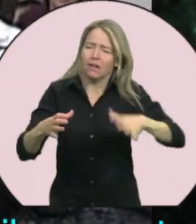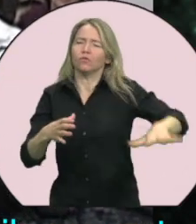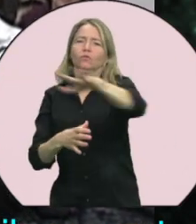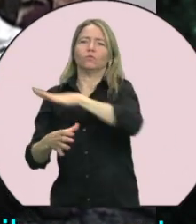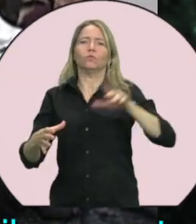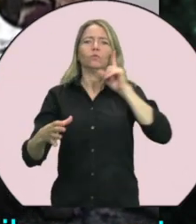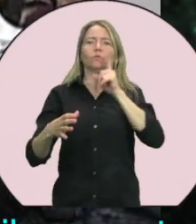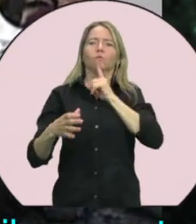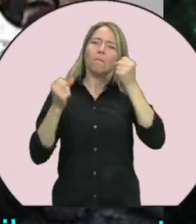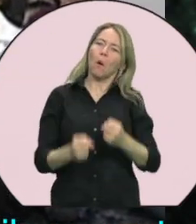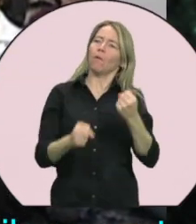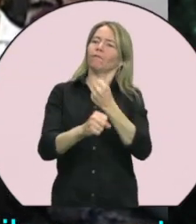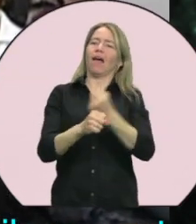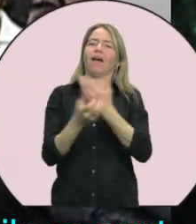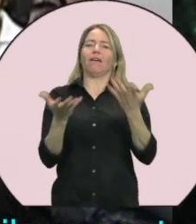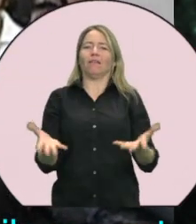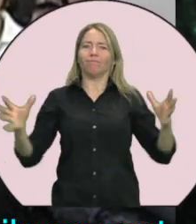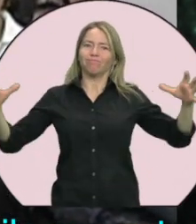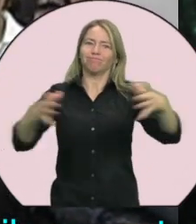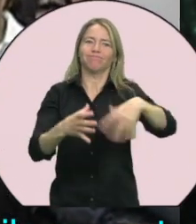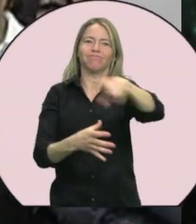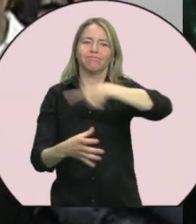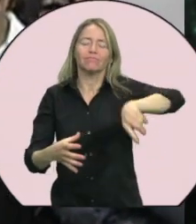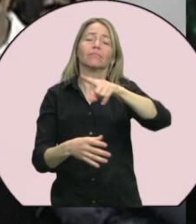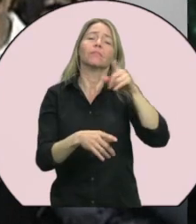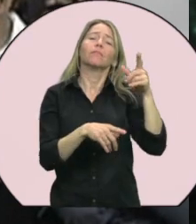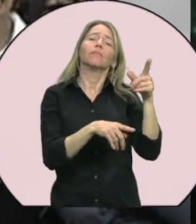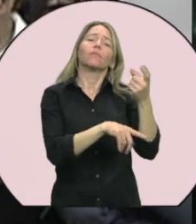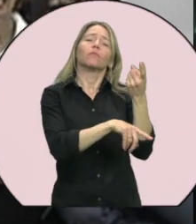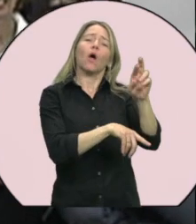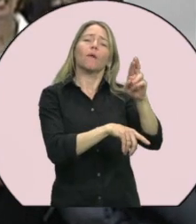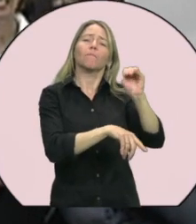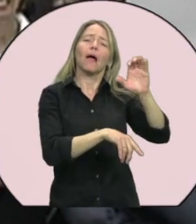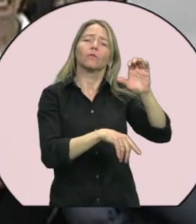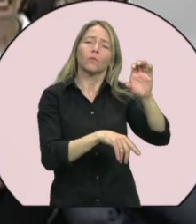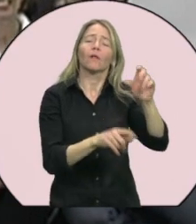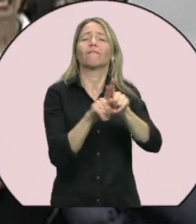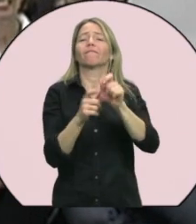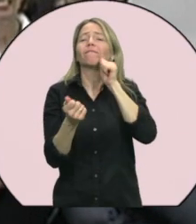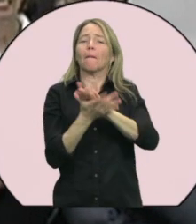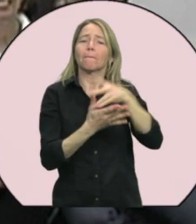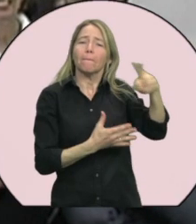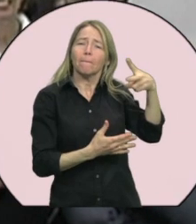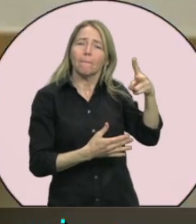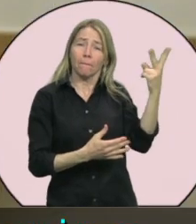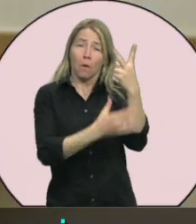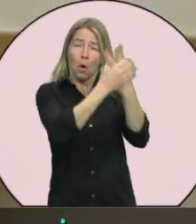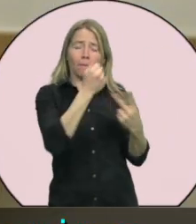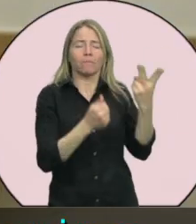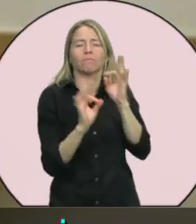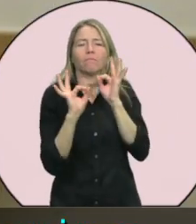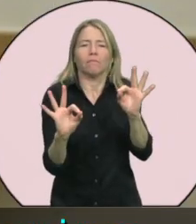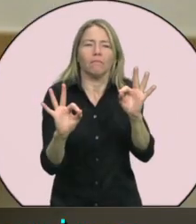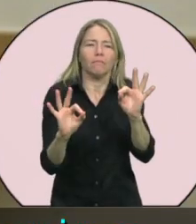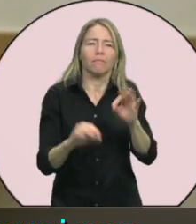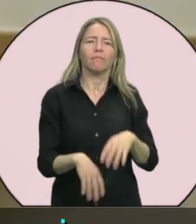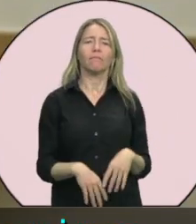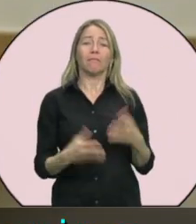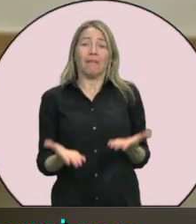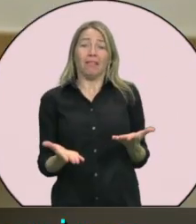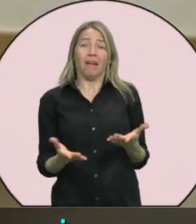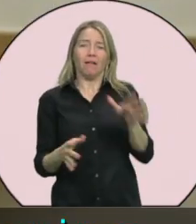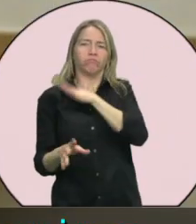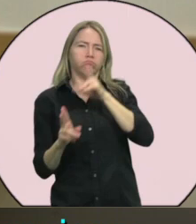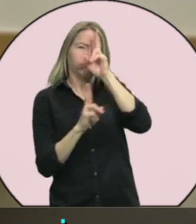and what they can do, and a couple of great people we know now, one of our favorite people